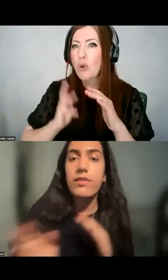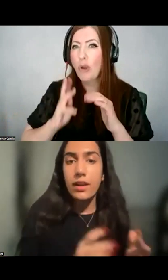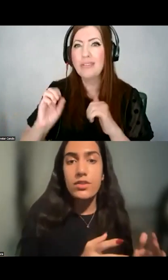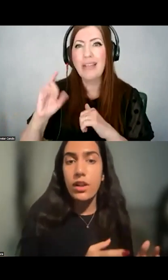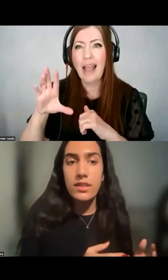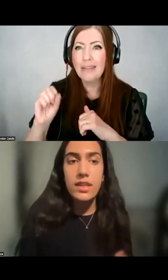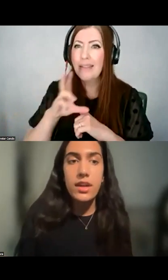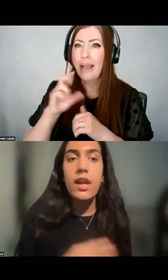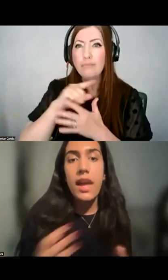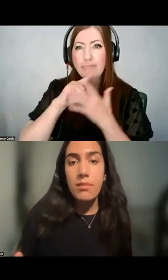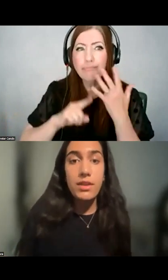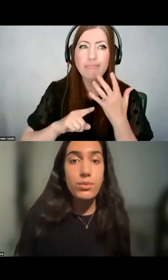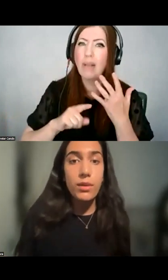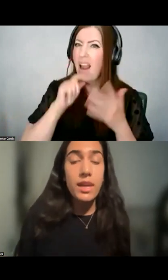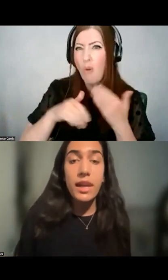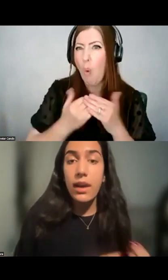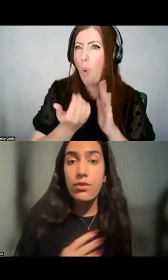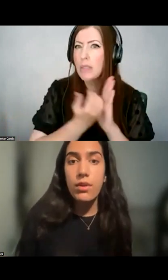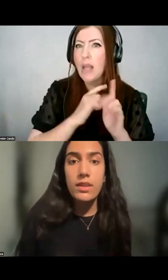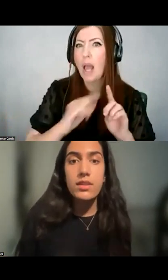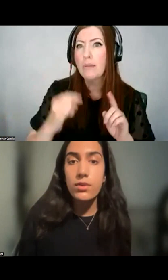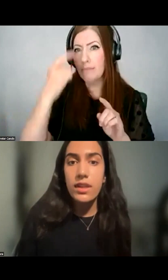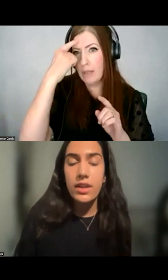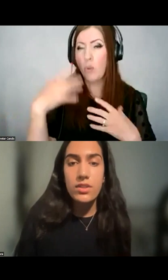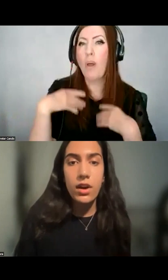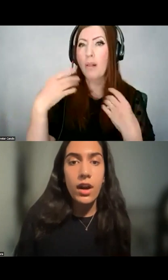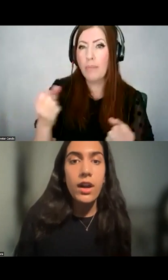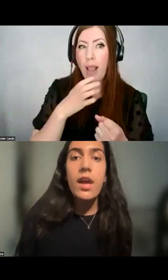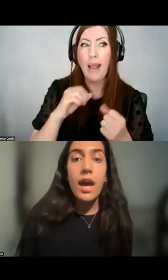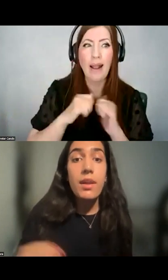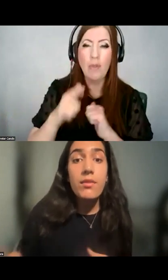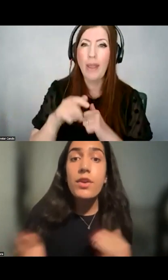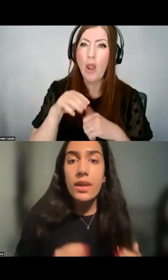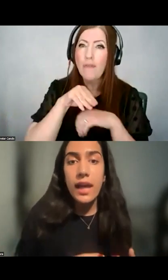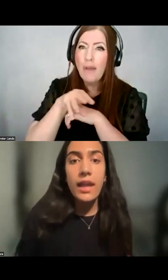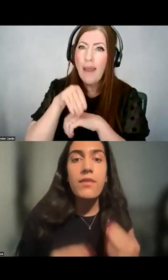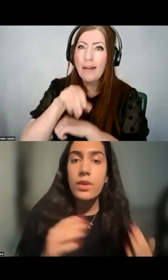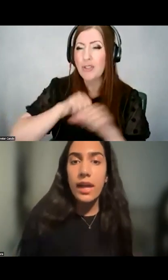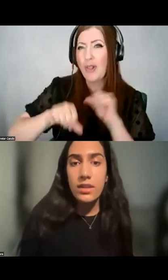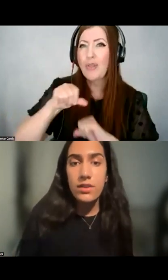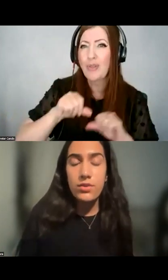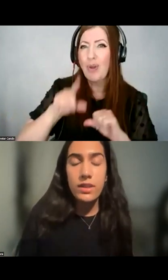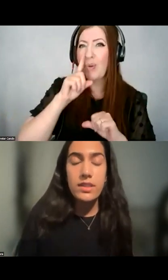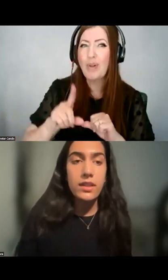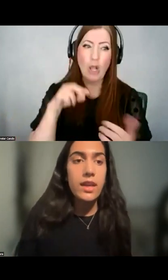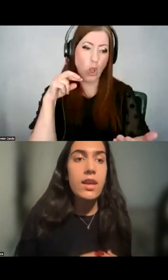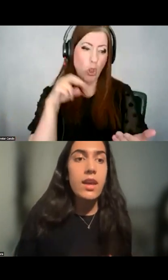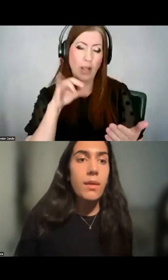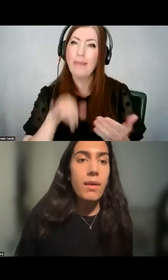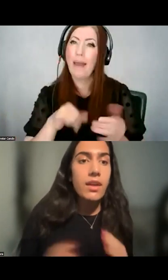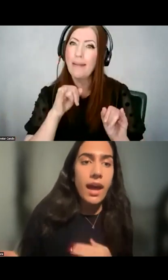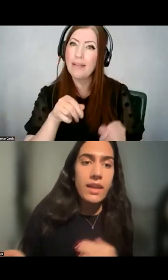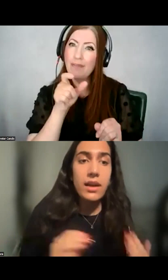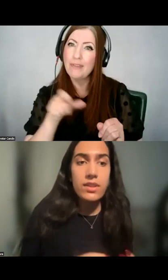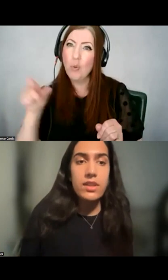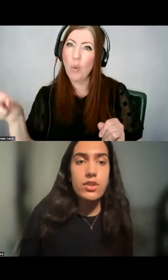other factors not listed here, and mental well-being, and how nuanced those connections are. And viewing that individualistically